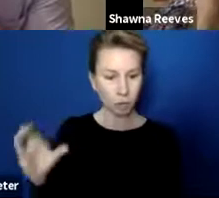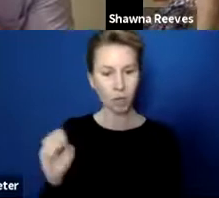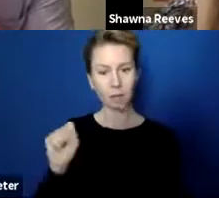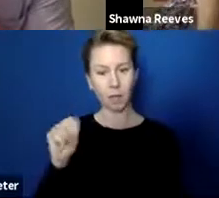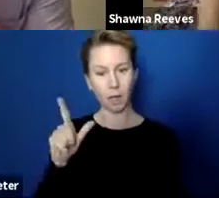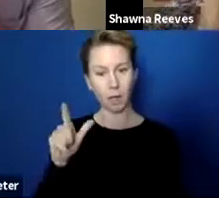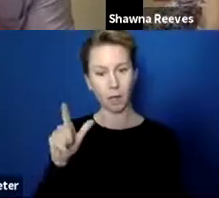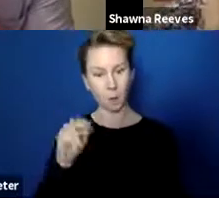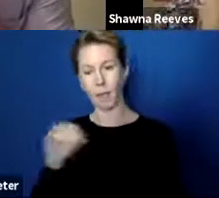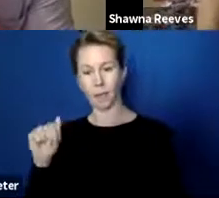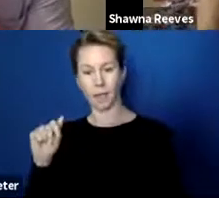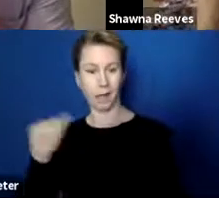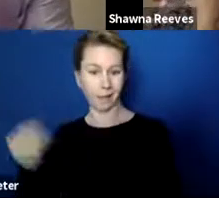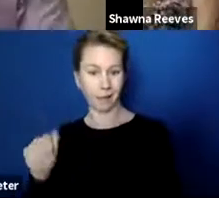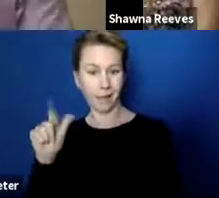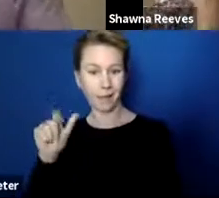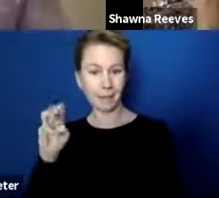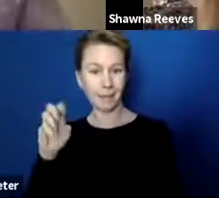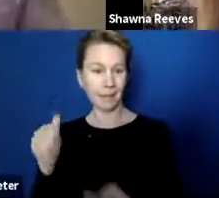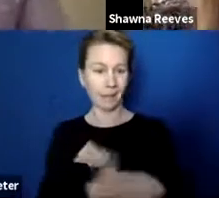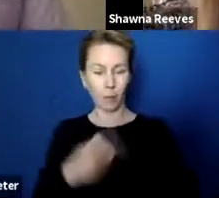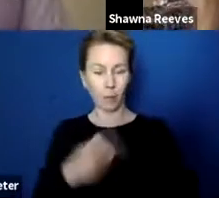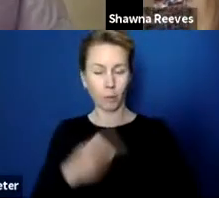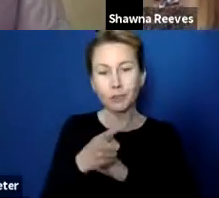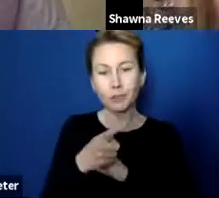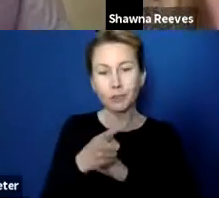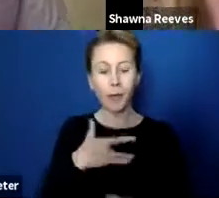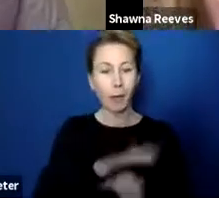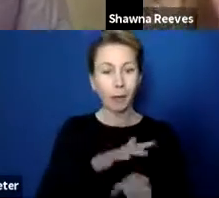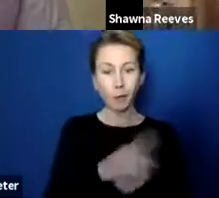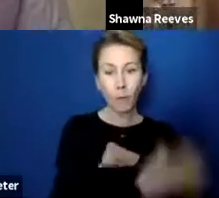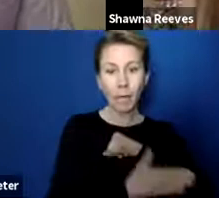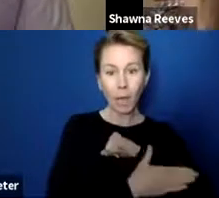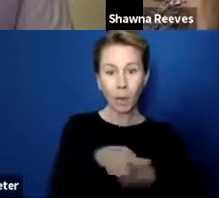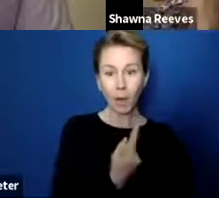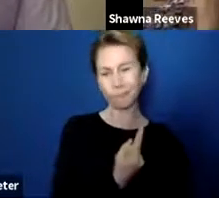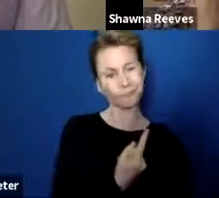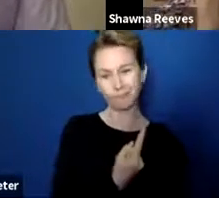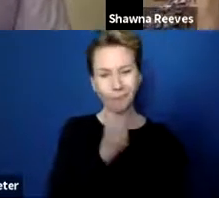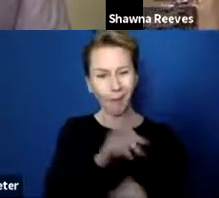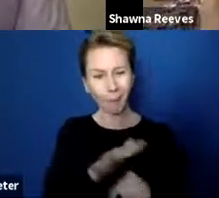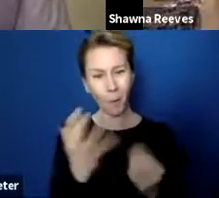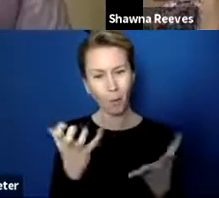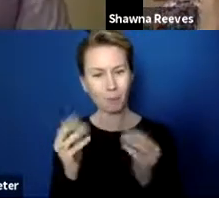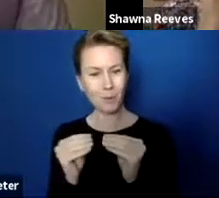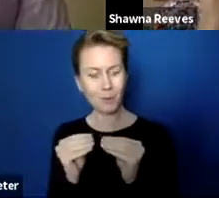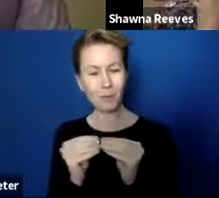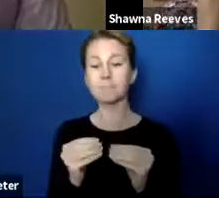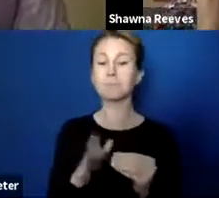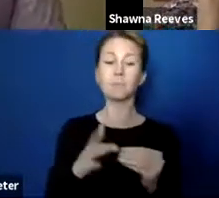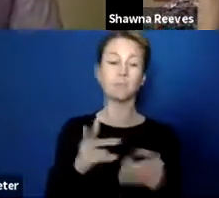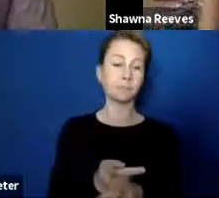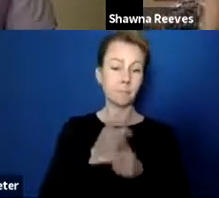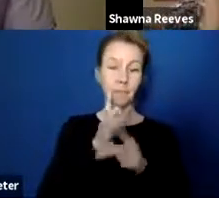much. Okay, you're welcome. Yeah. So next we have Nicole House. Nicole is Director of Ombudsman Services of Contra